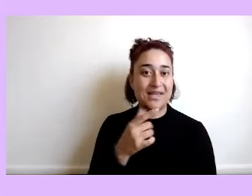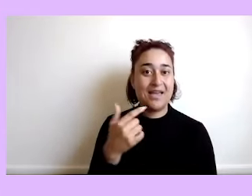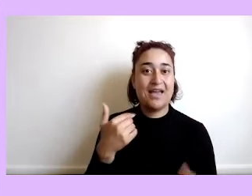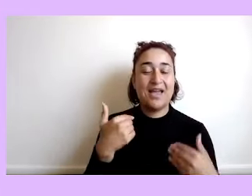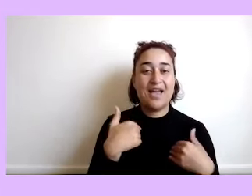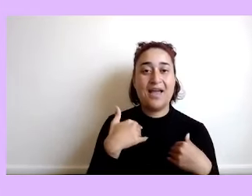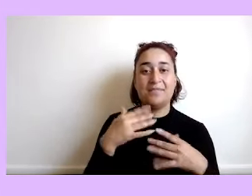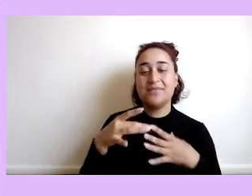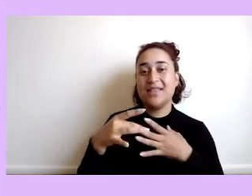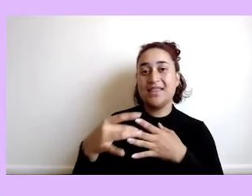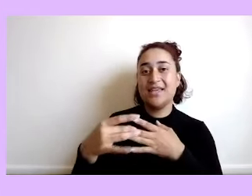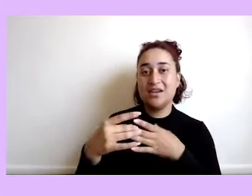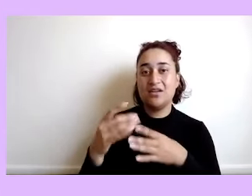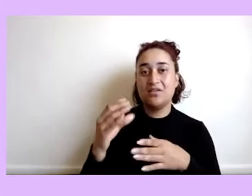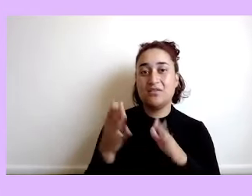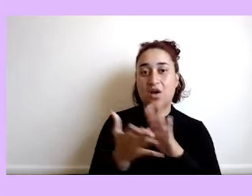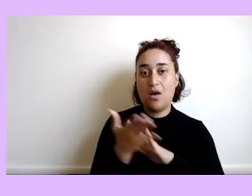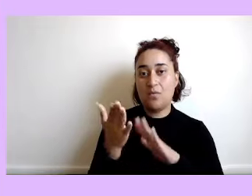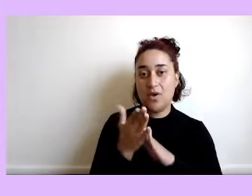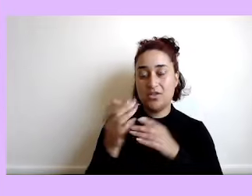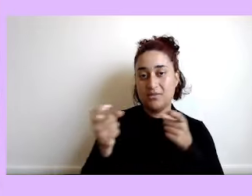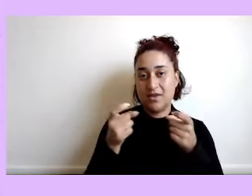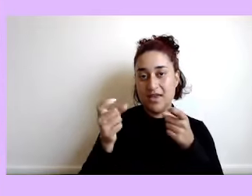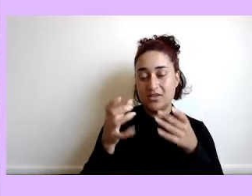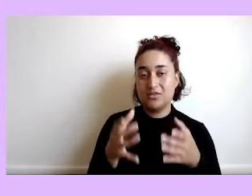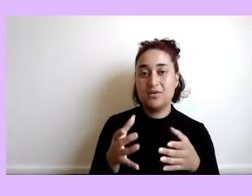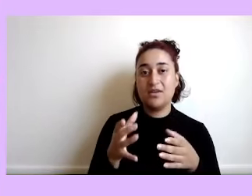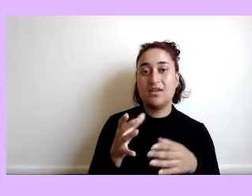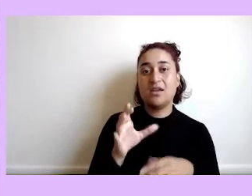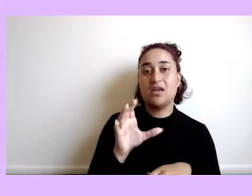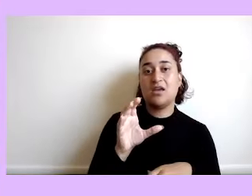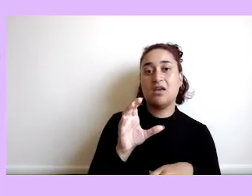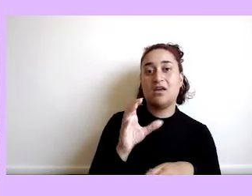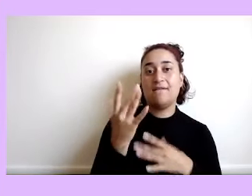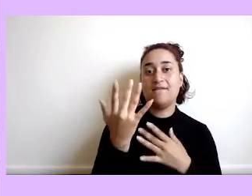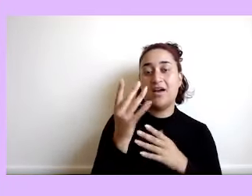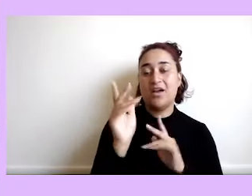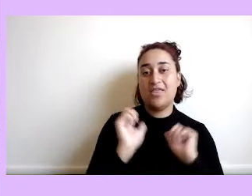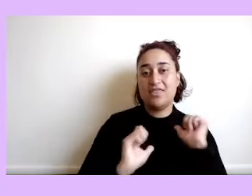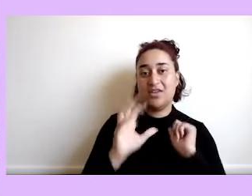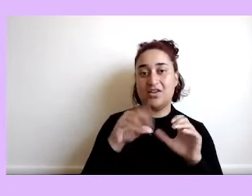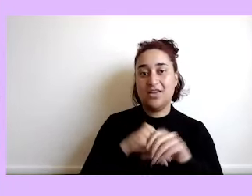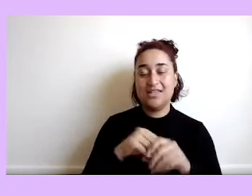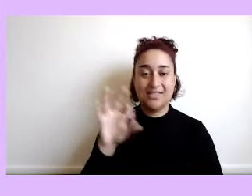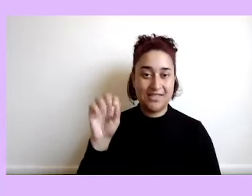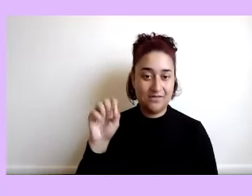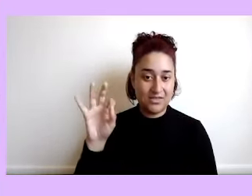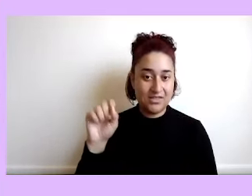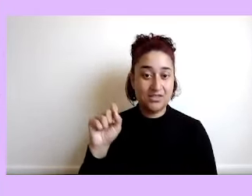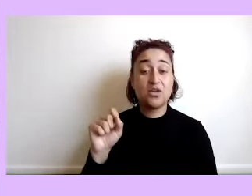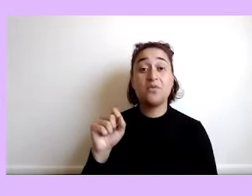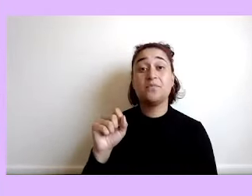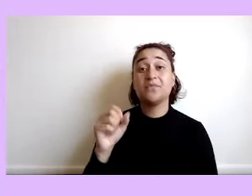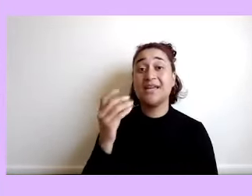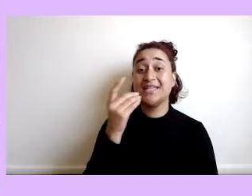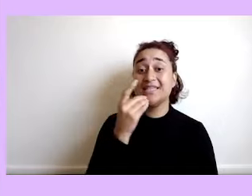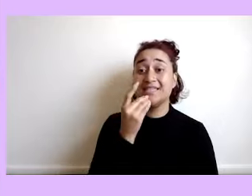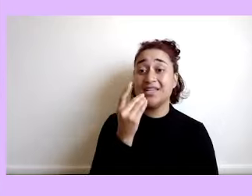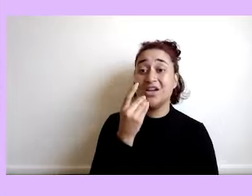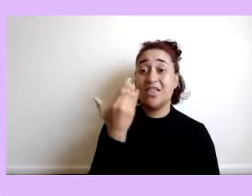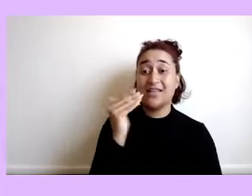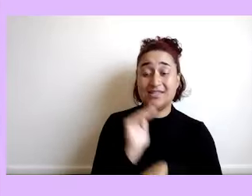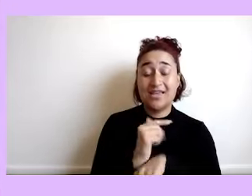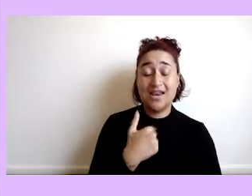leader of operations and management at Crowded Fire Theater in San Francisco. At dinner last night, I spoke